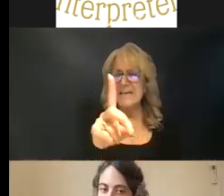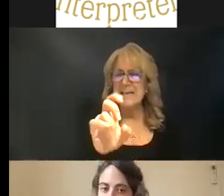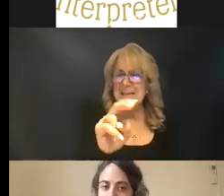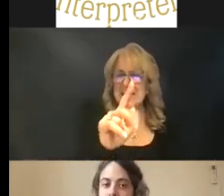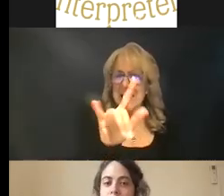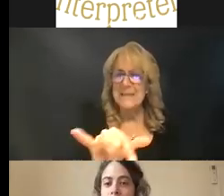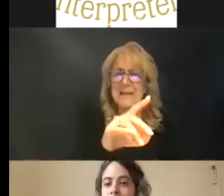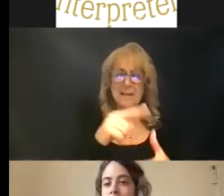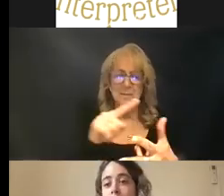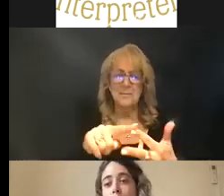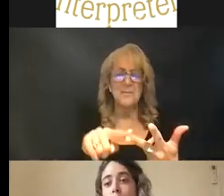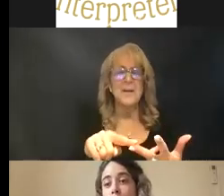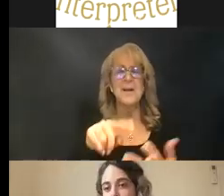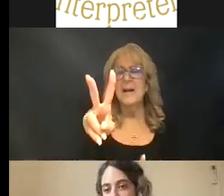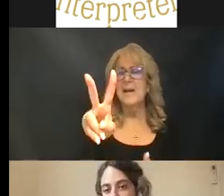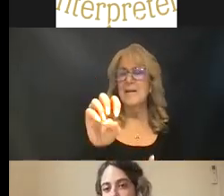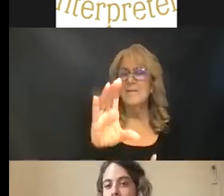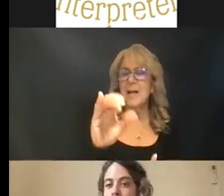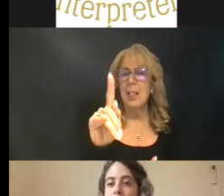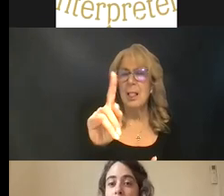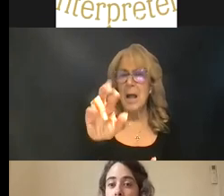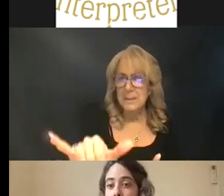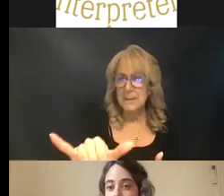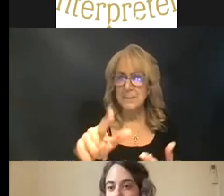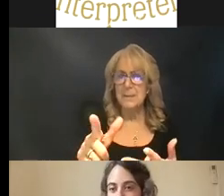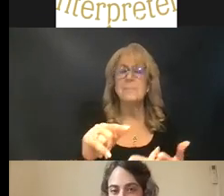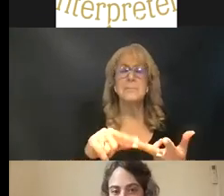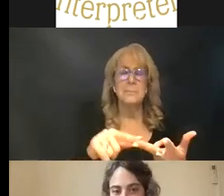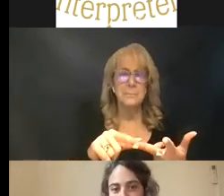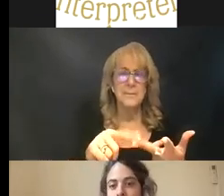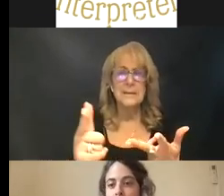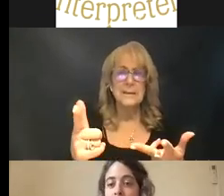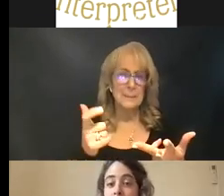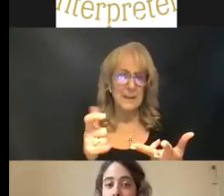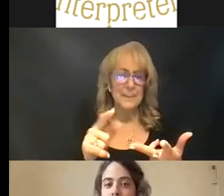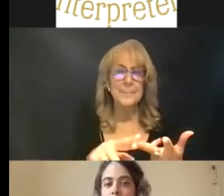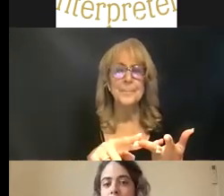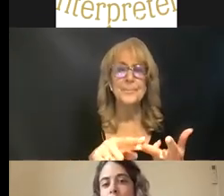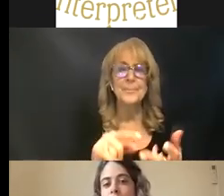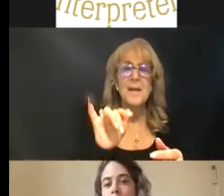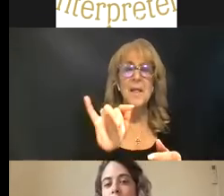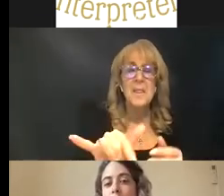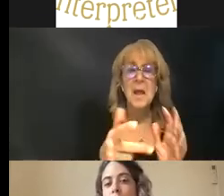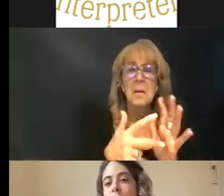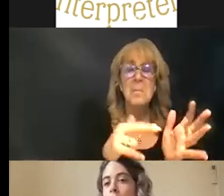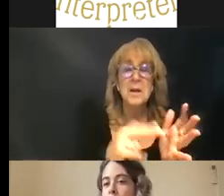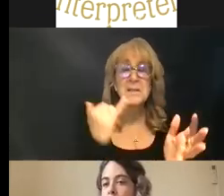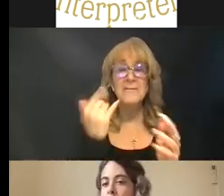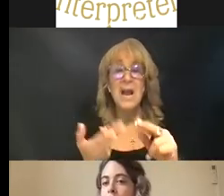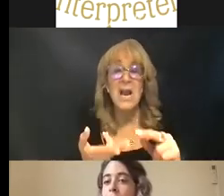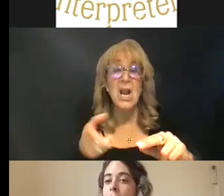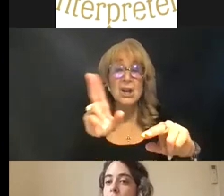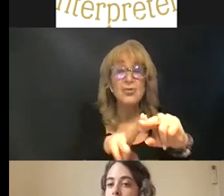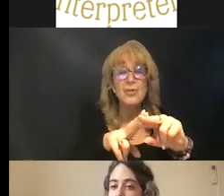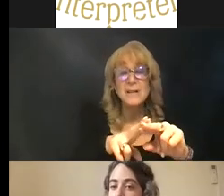the velocity, well, this adds up to a constant, and that's a Bernoulli equation. What that means is that if I increase the